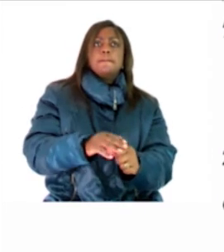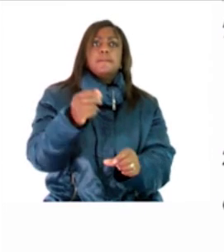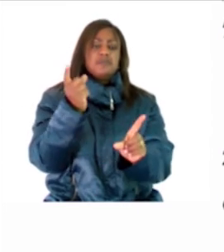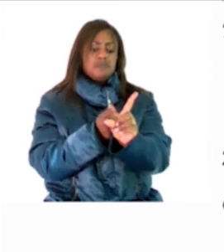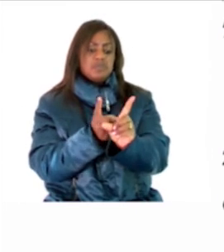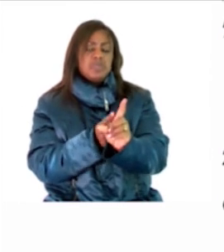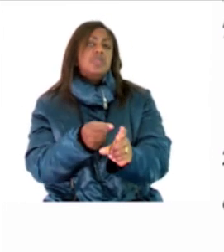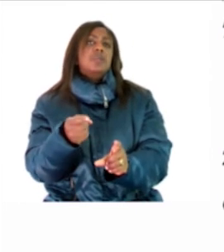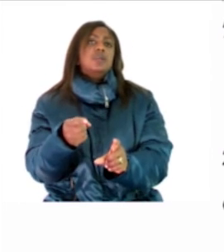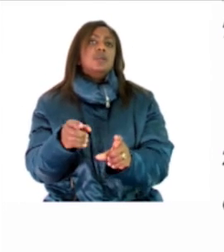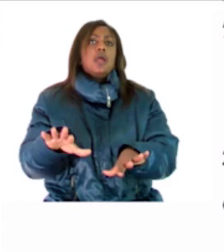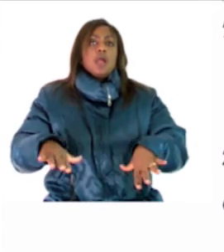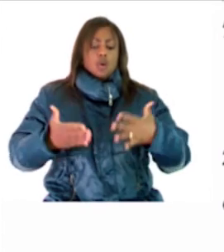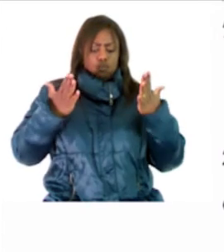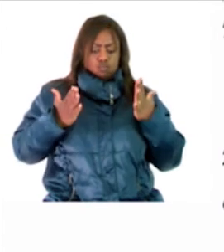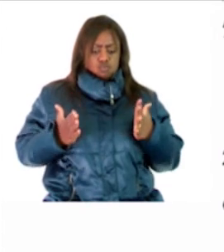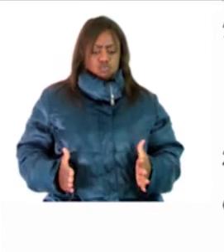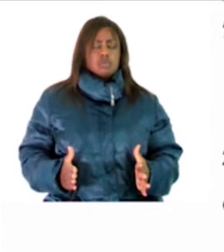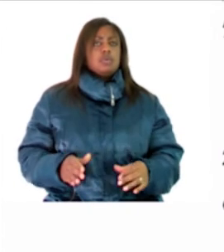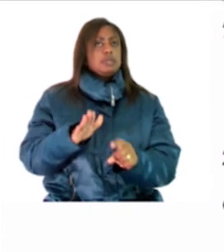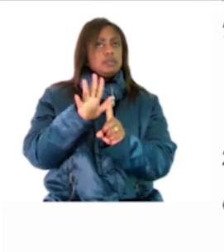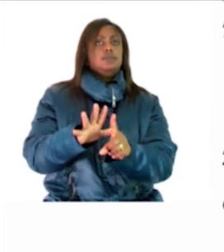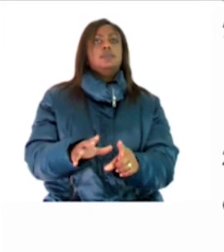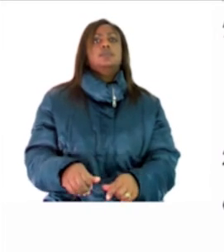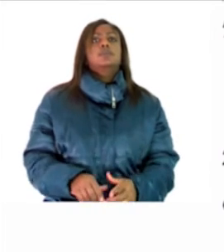has on a person. We are saying